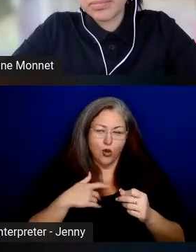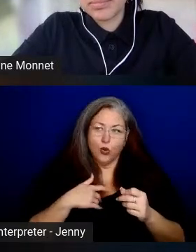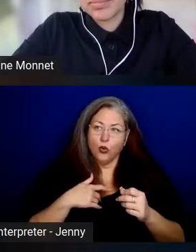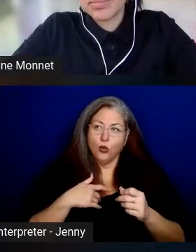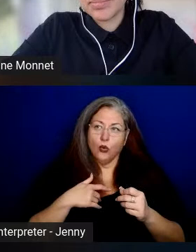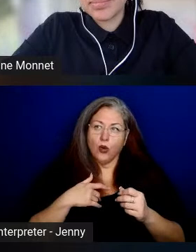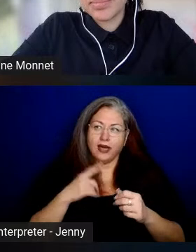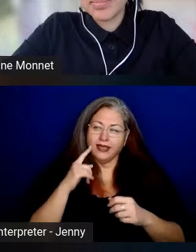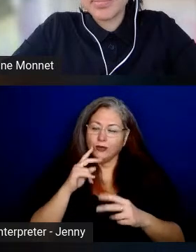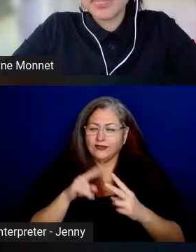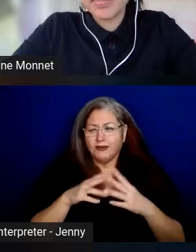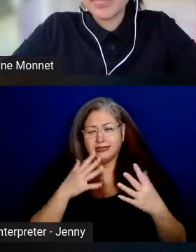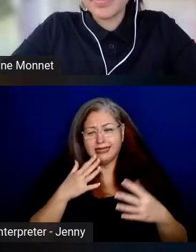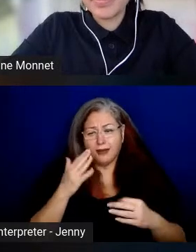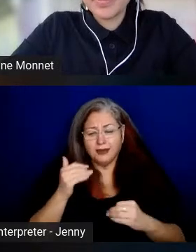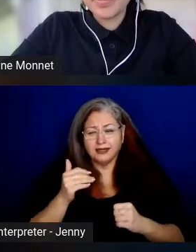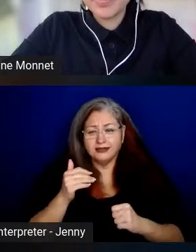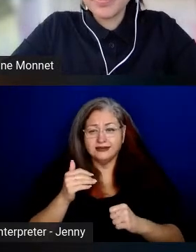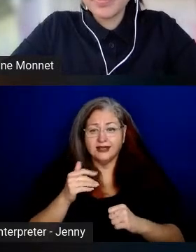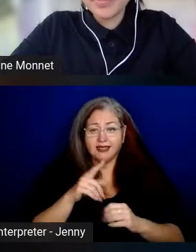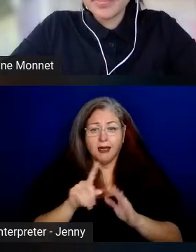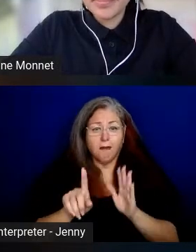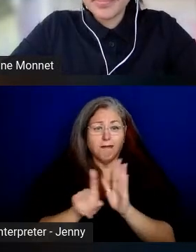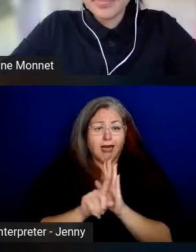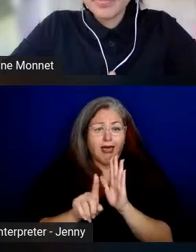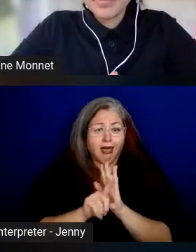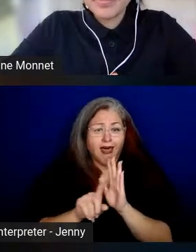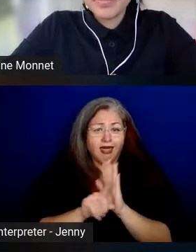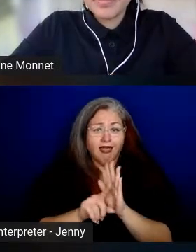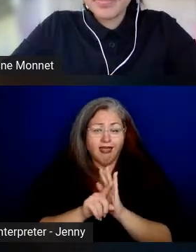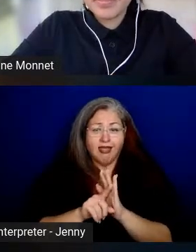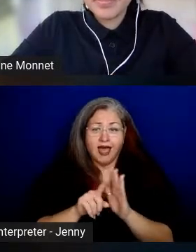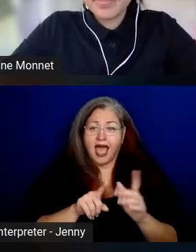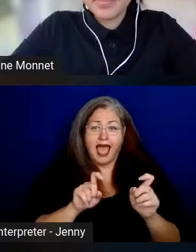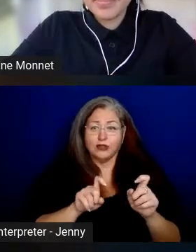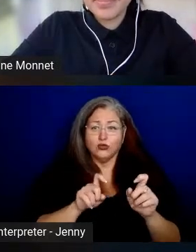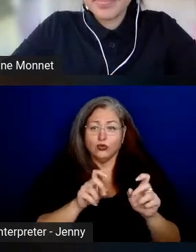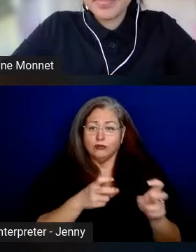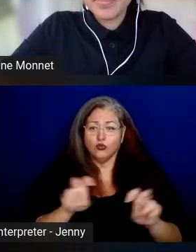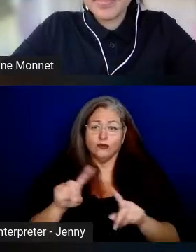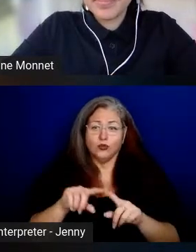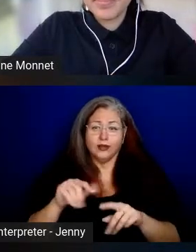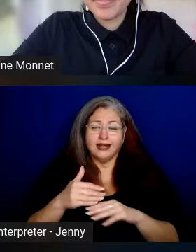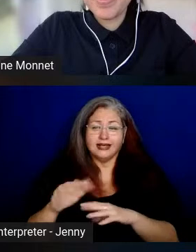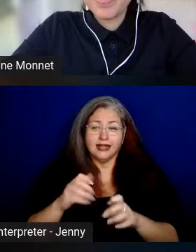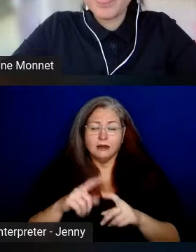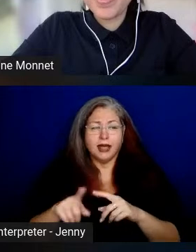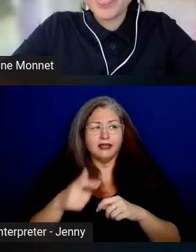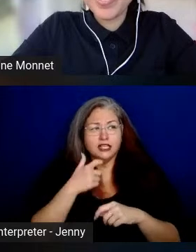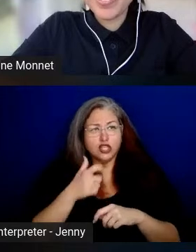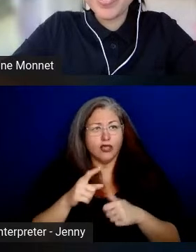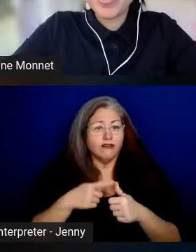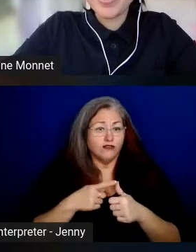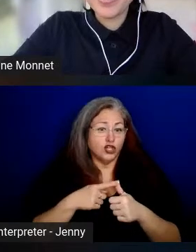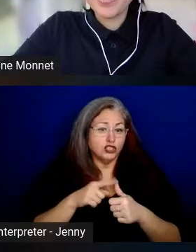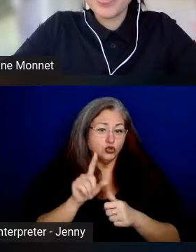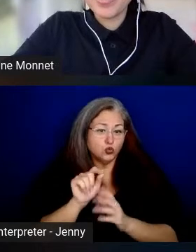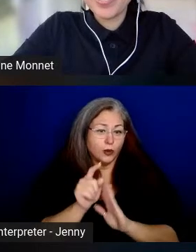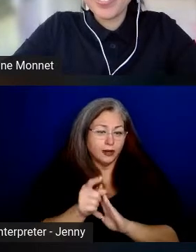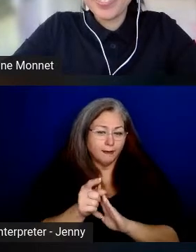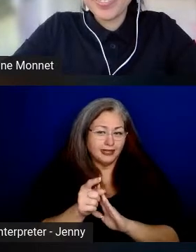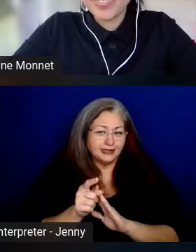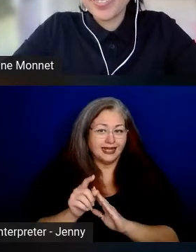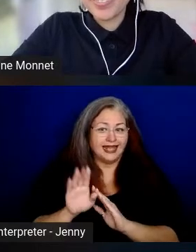it was sad because the bell rang, so they had to go to their next class, but they saw the first 20 minutes in